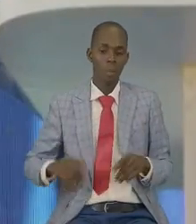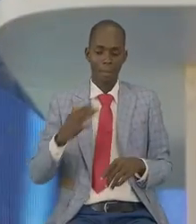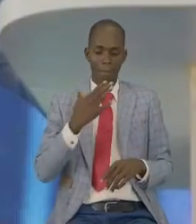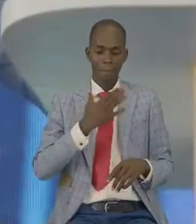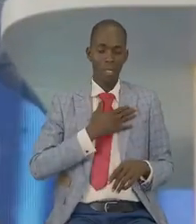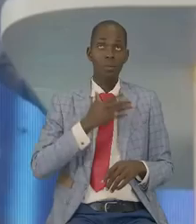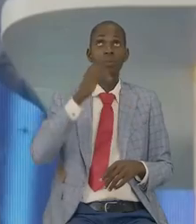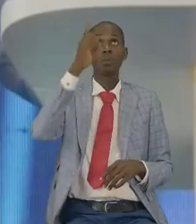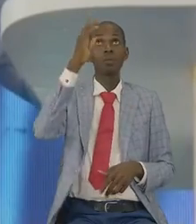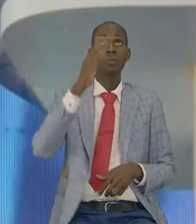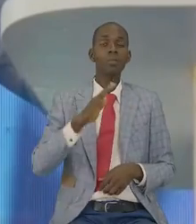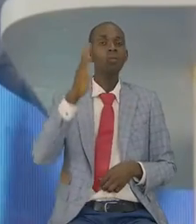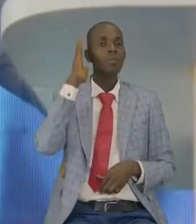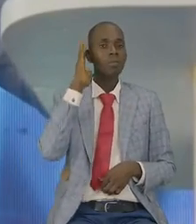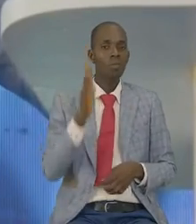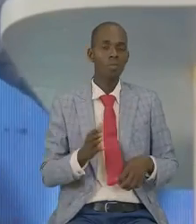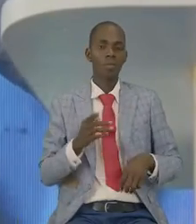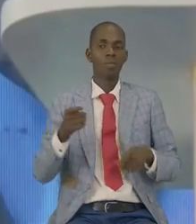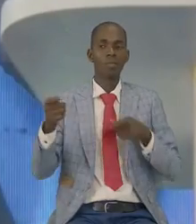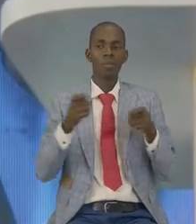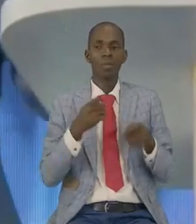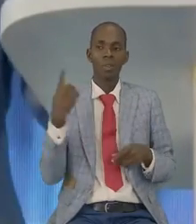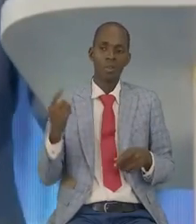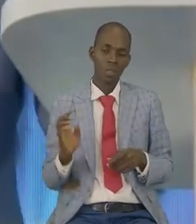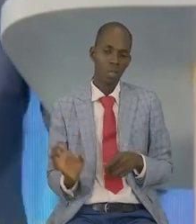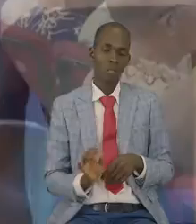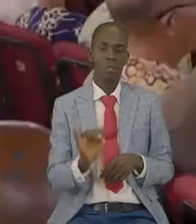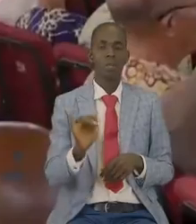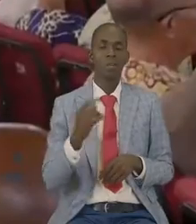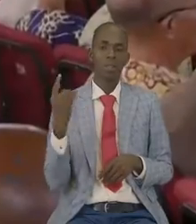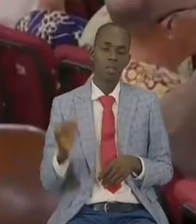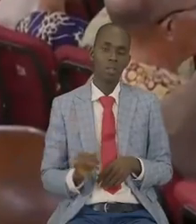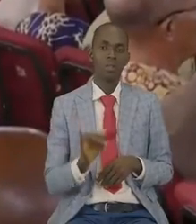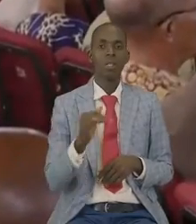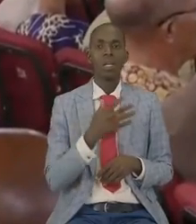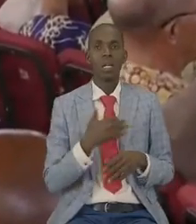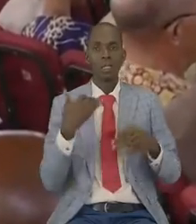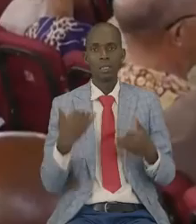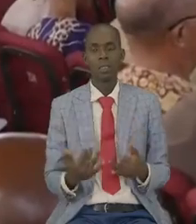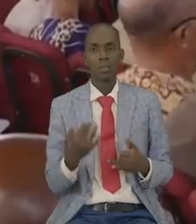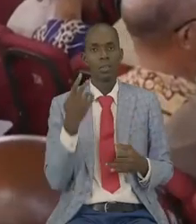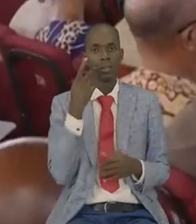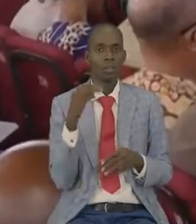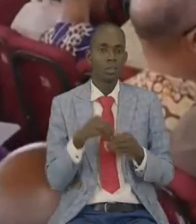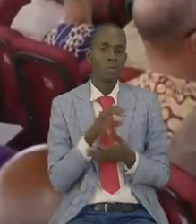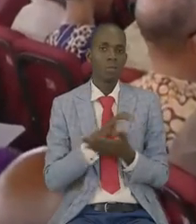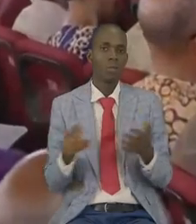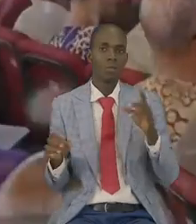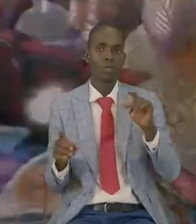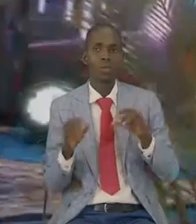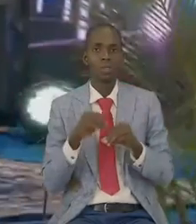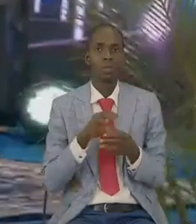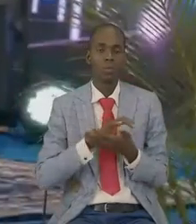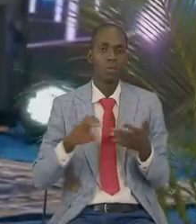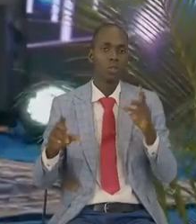God, will reign forever and ever. And now we come to verse 20. In verse